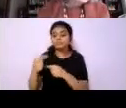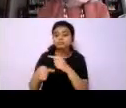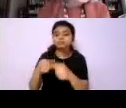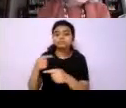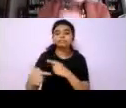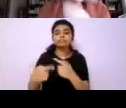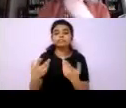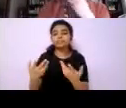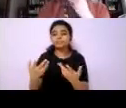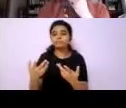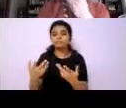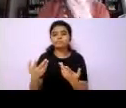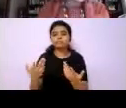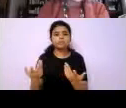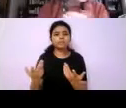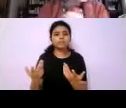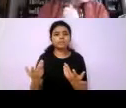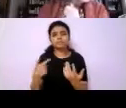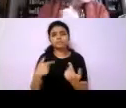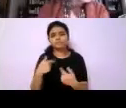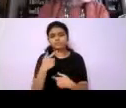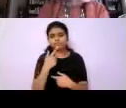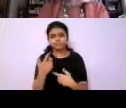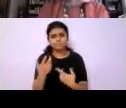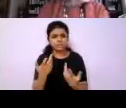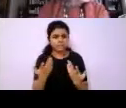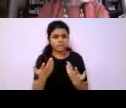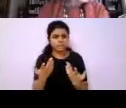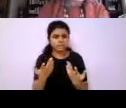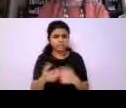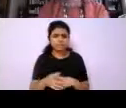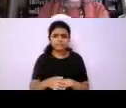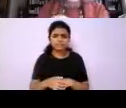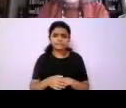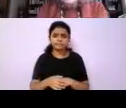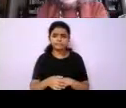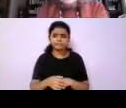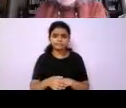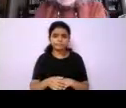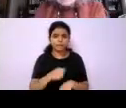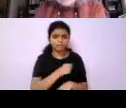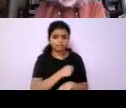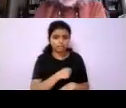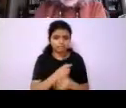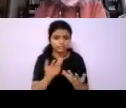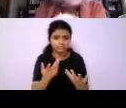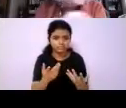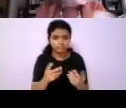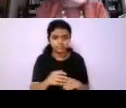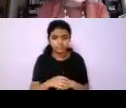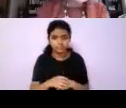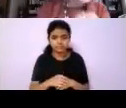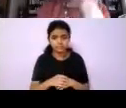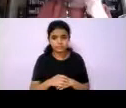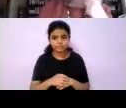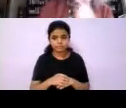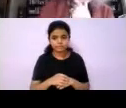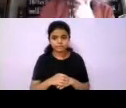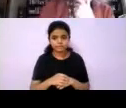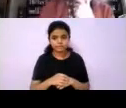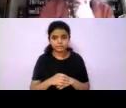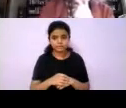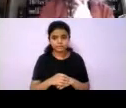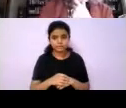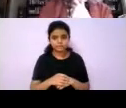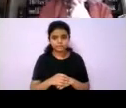ideal. I think I don't know if I already read that. I didn't read that yet.